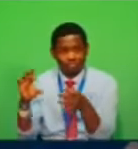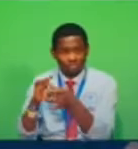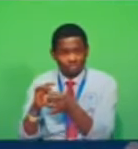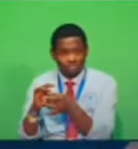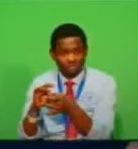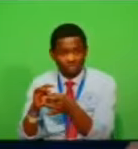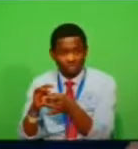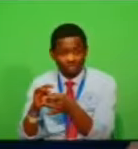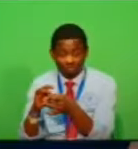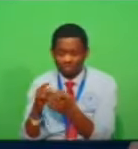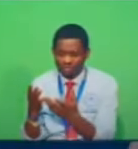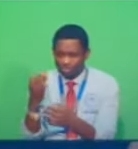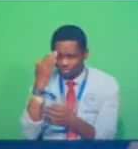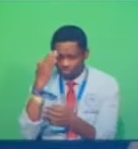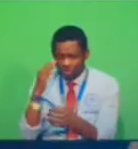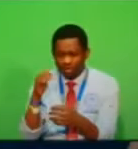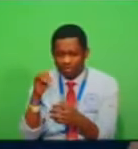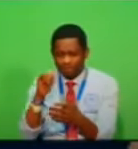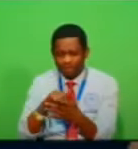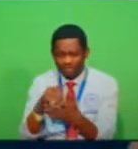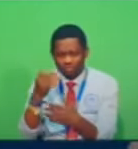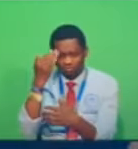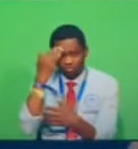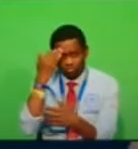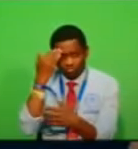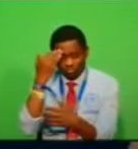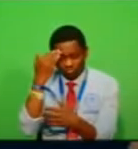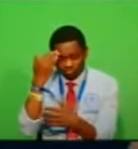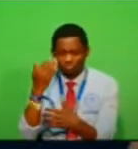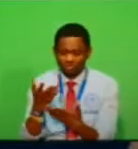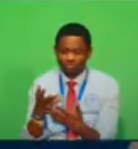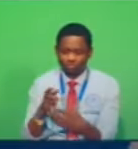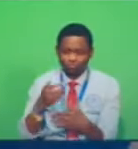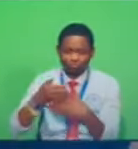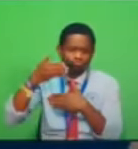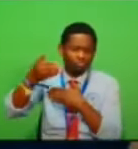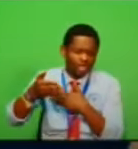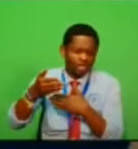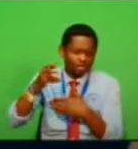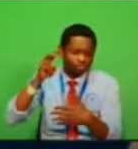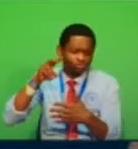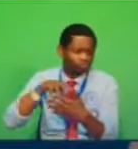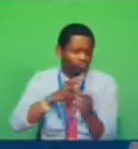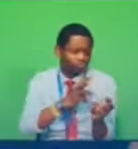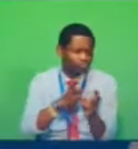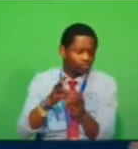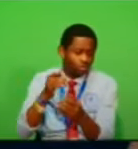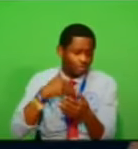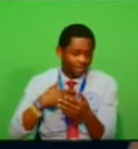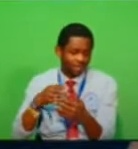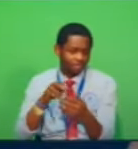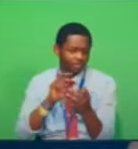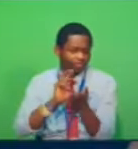me and done due diligence to know that he's dealing with a man of integrity. That actually gives me currency in that